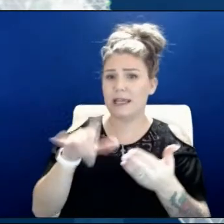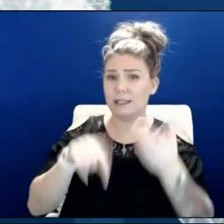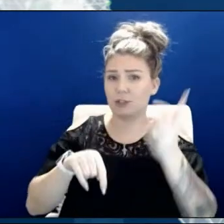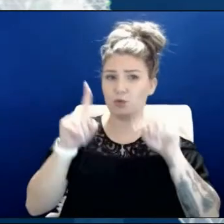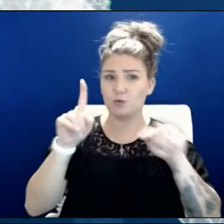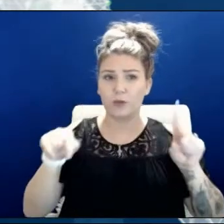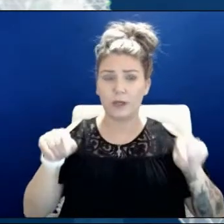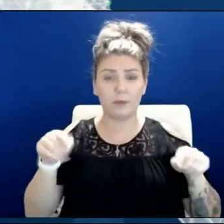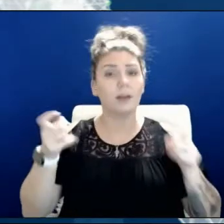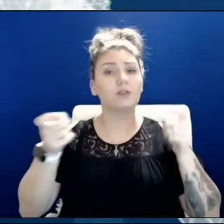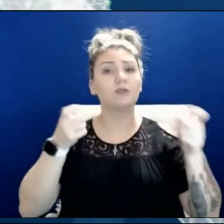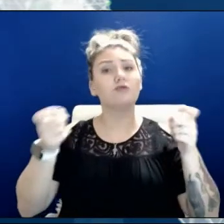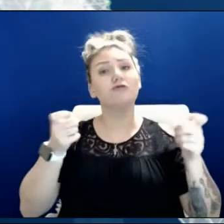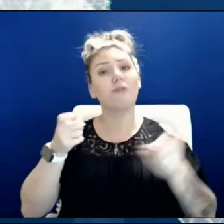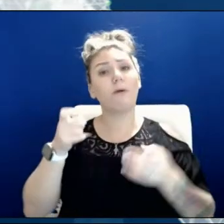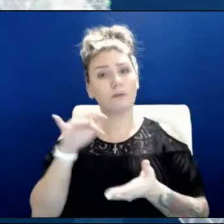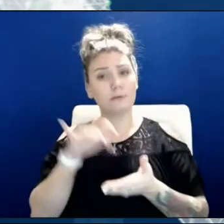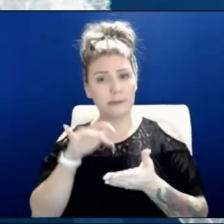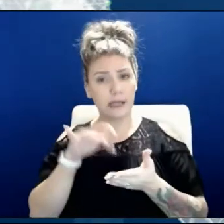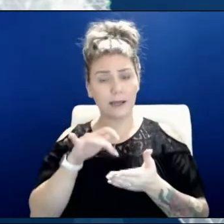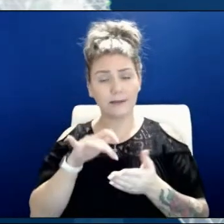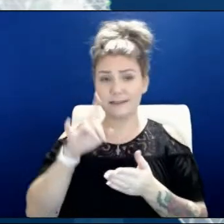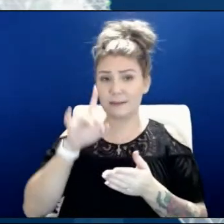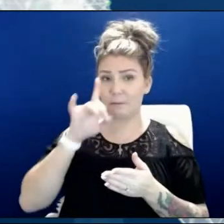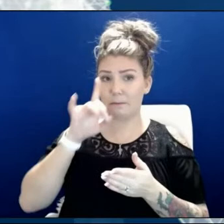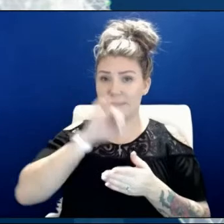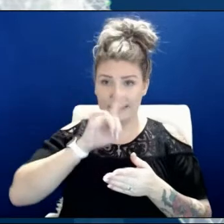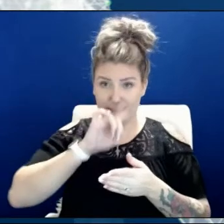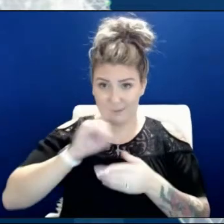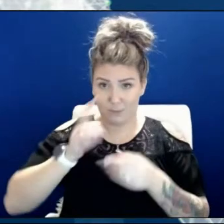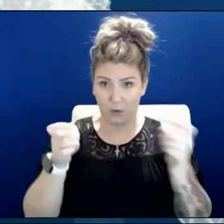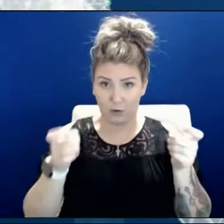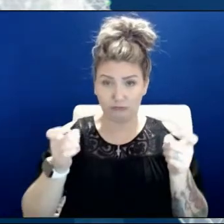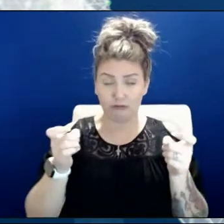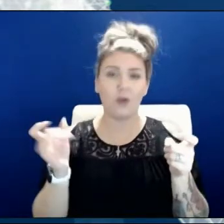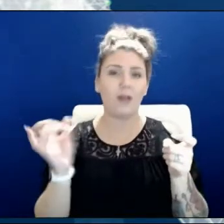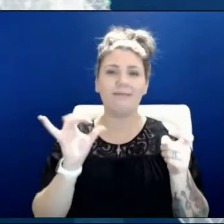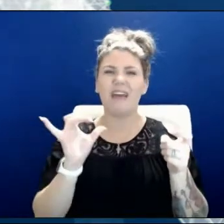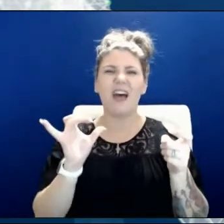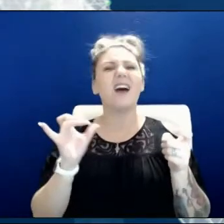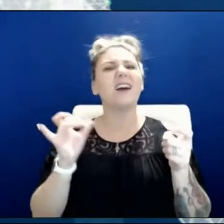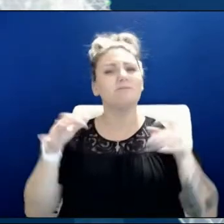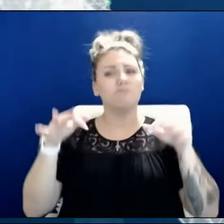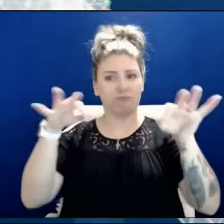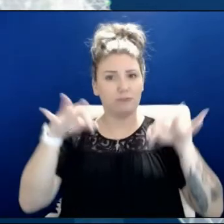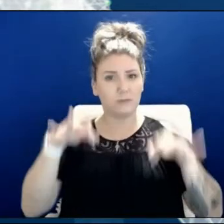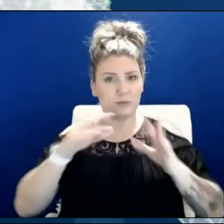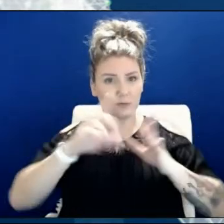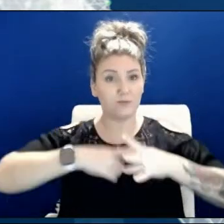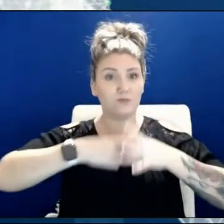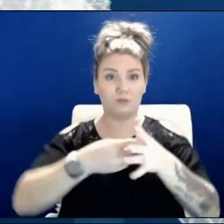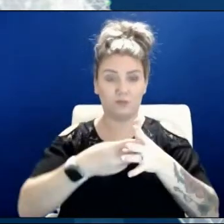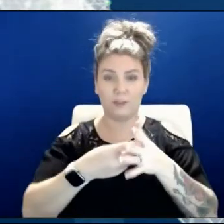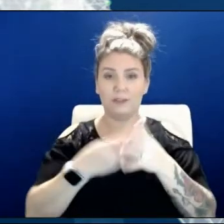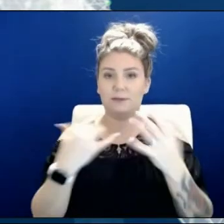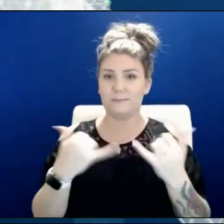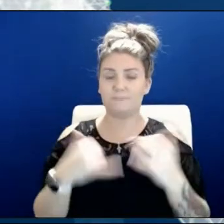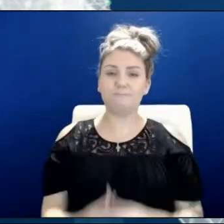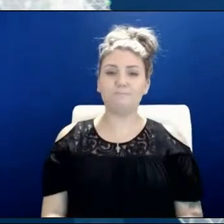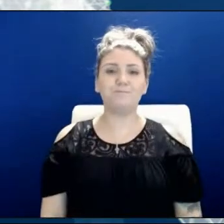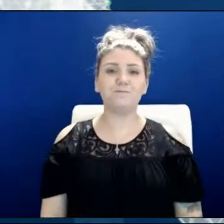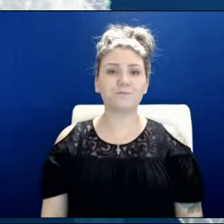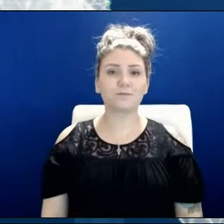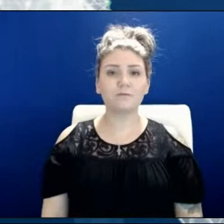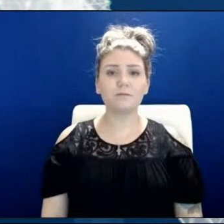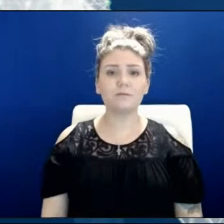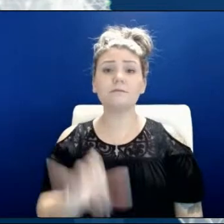trial that is placebo-controlled, just like we talked about at the very beginning of the open mics. And this is called the